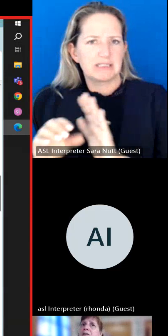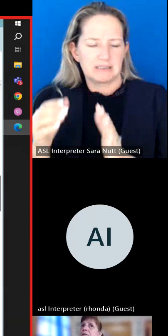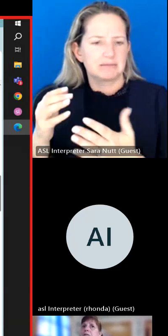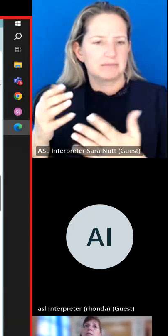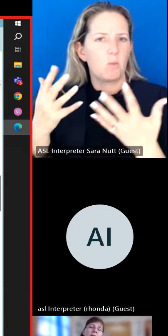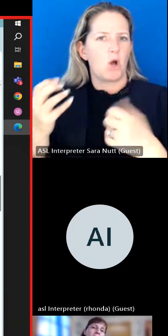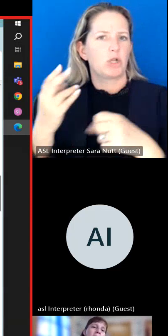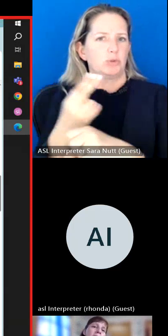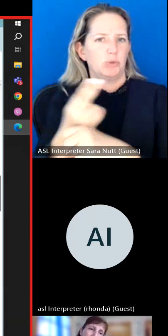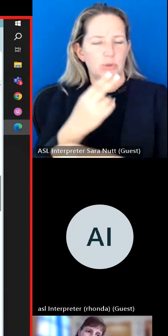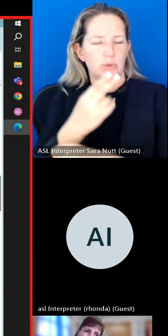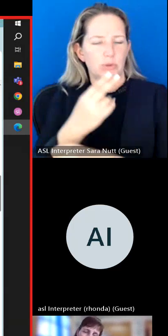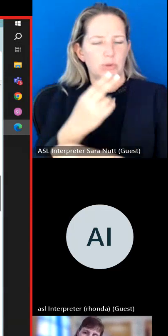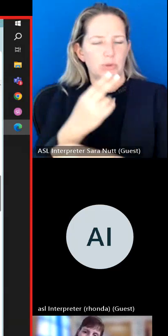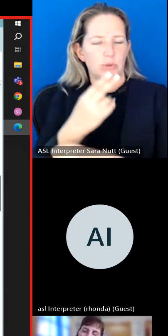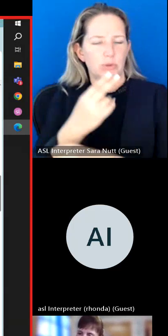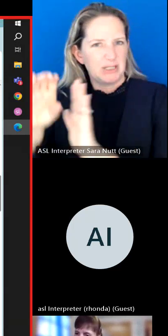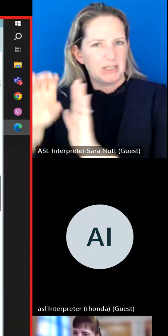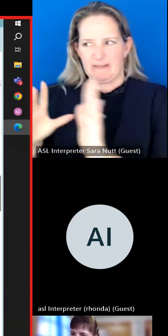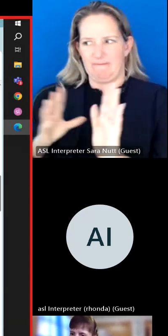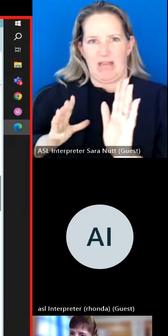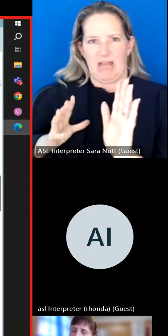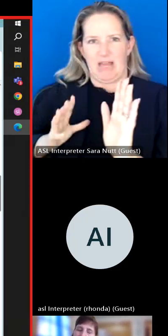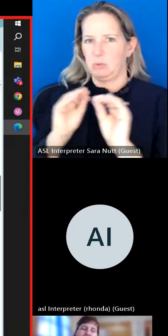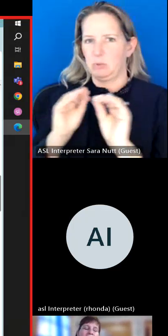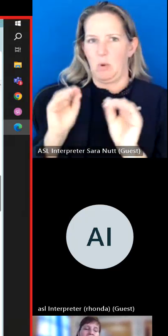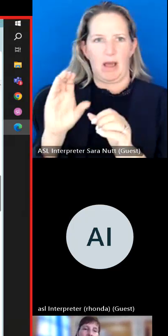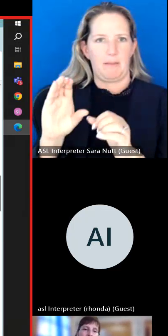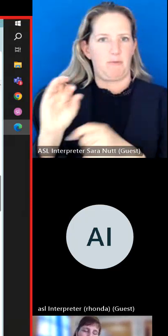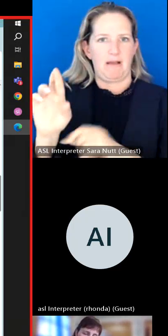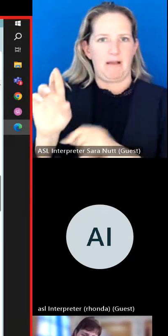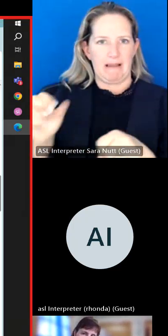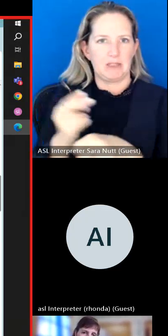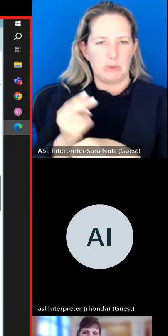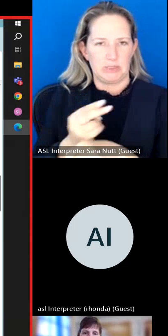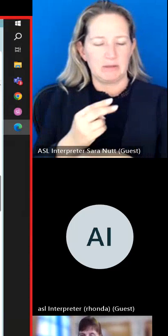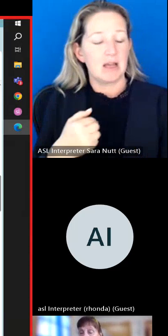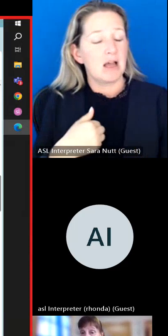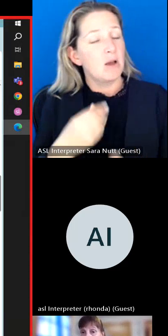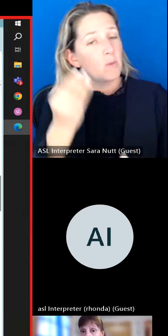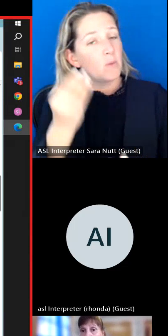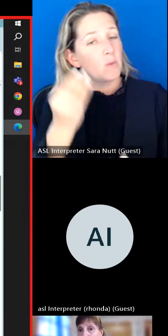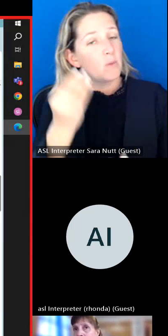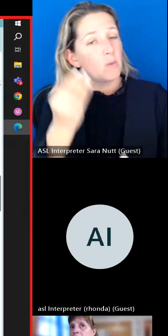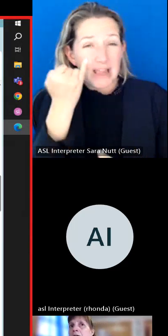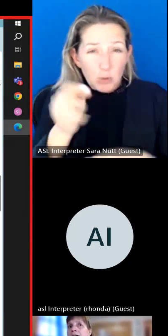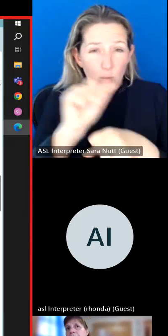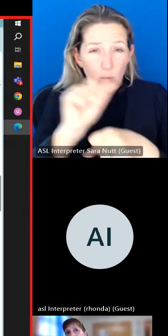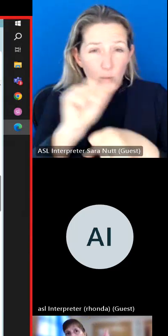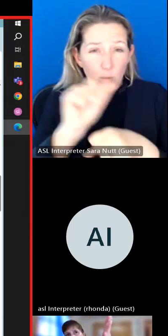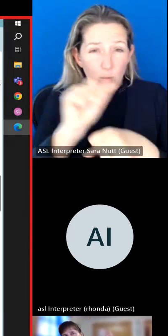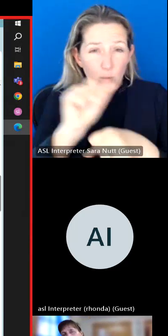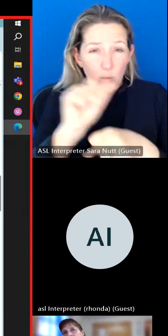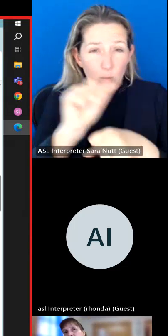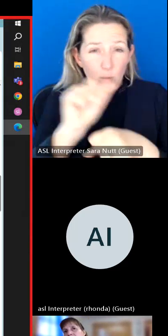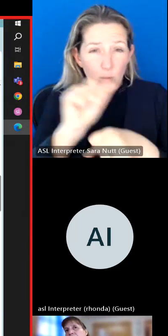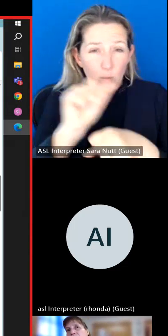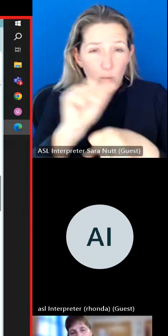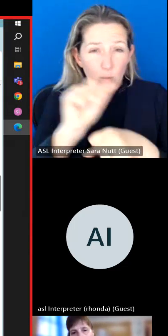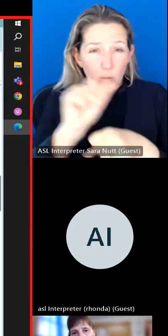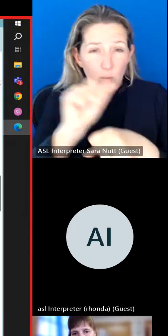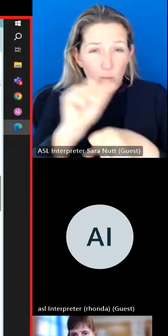that I use. Note that if you work in government, anything that you produce is public domain. And this